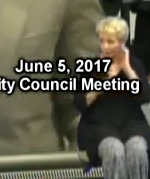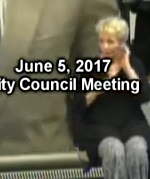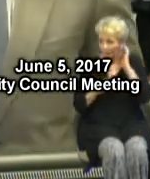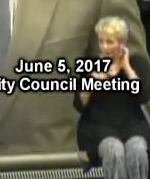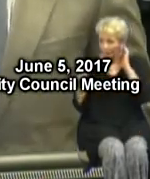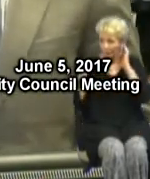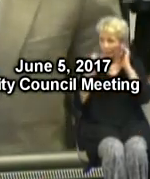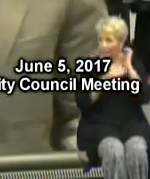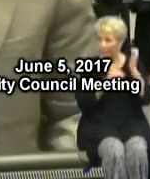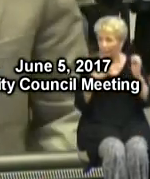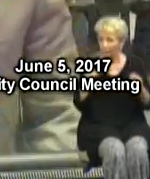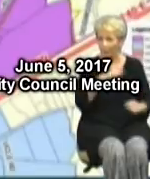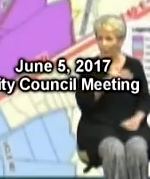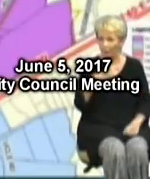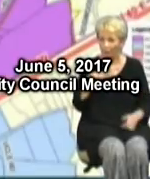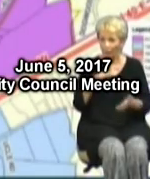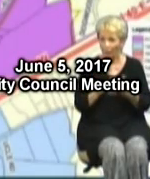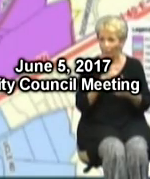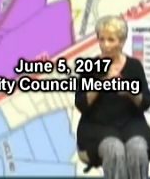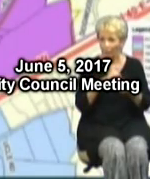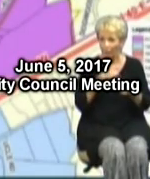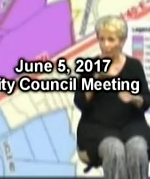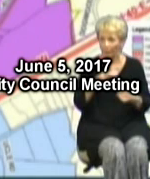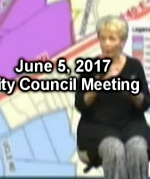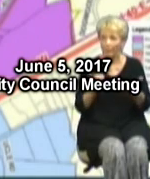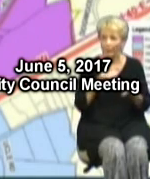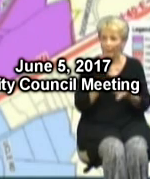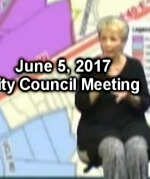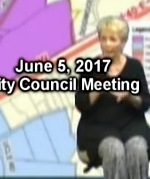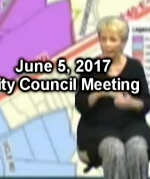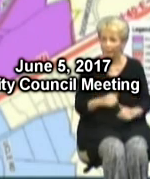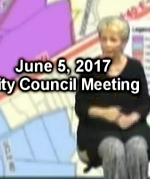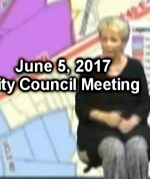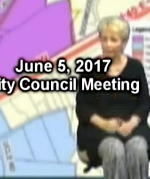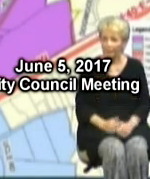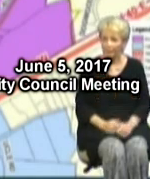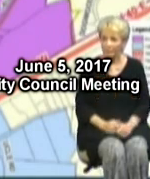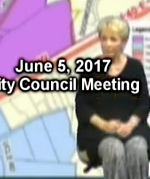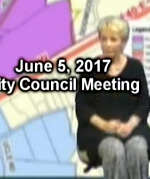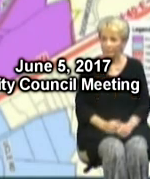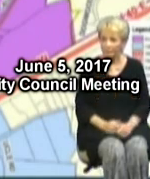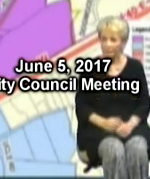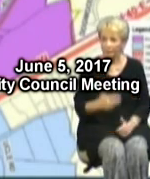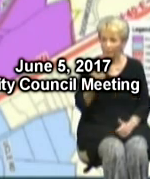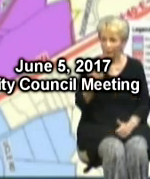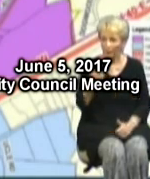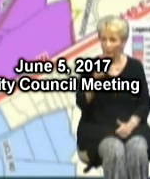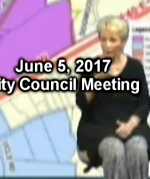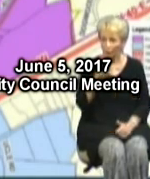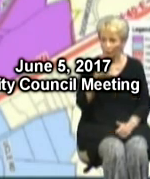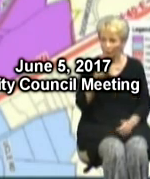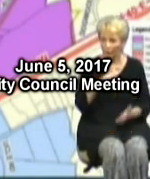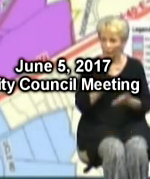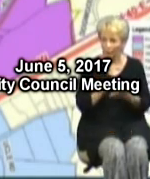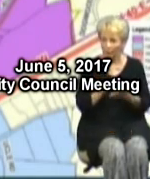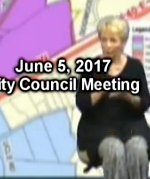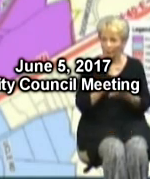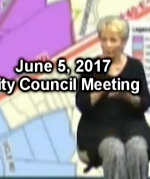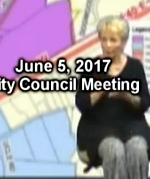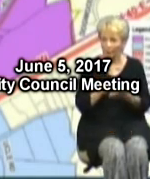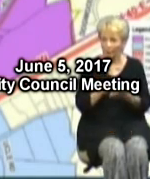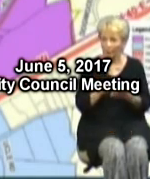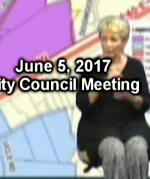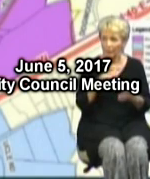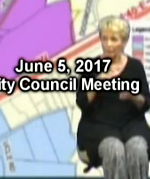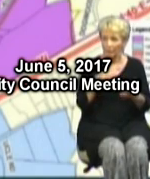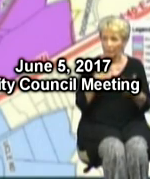of council. If we can go to that first map again. This is, again, three tracts that are in single ownership. You